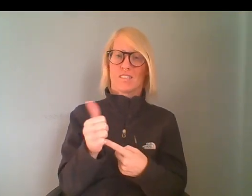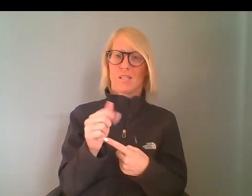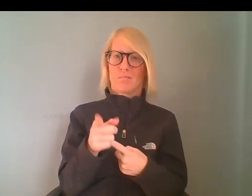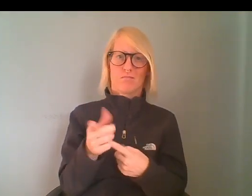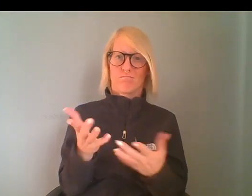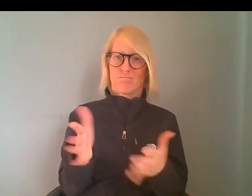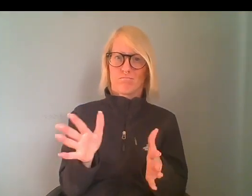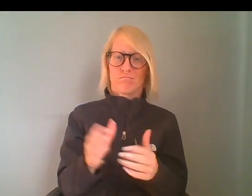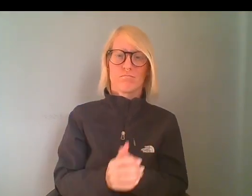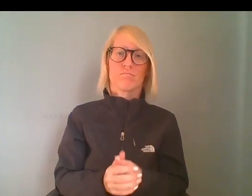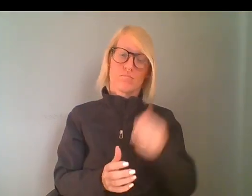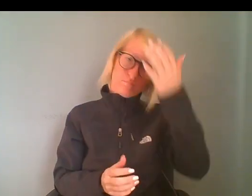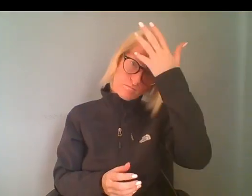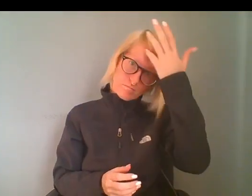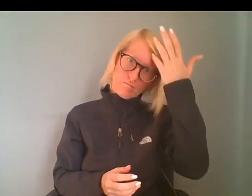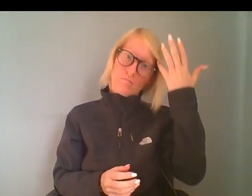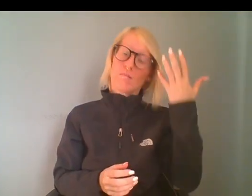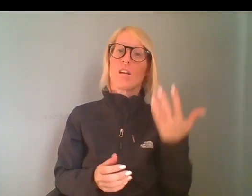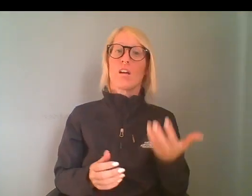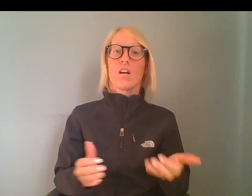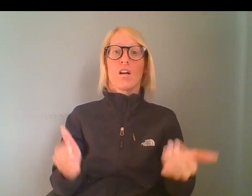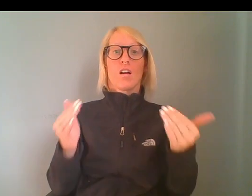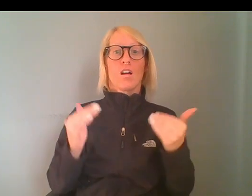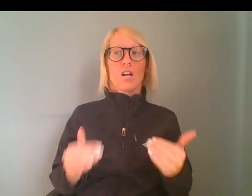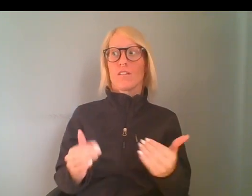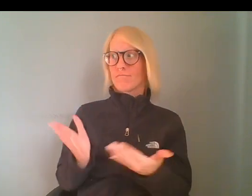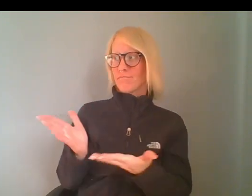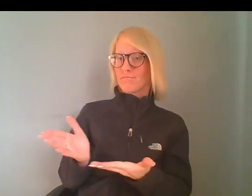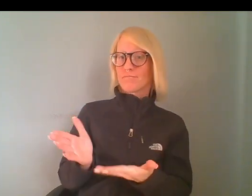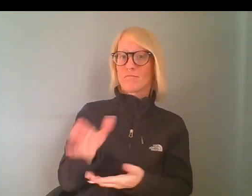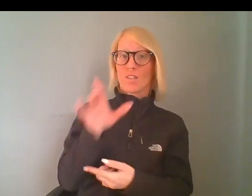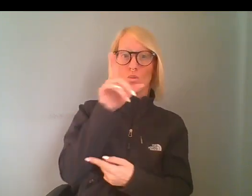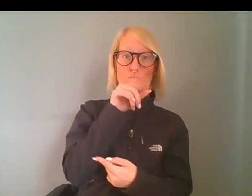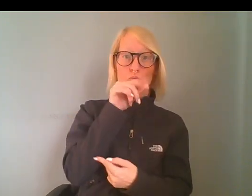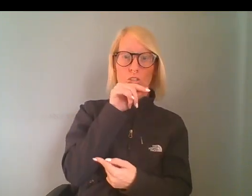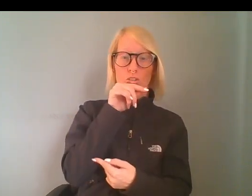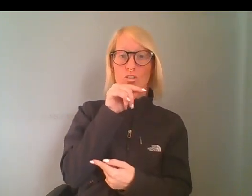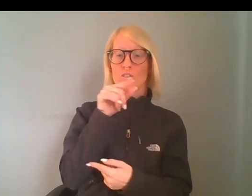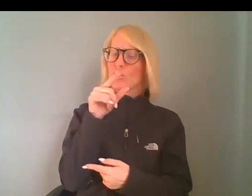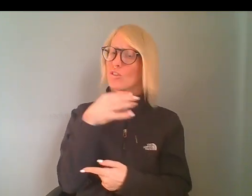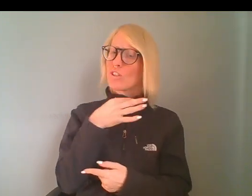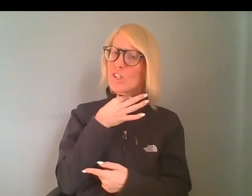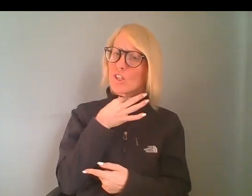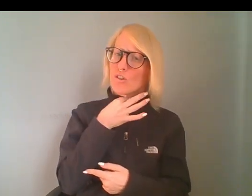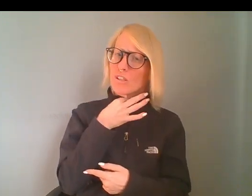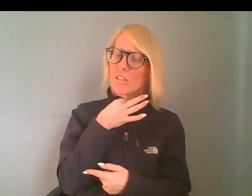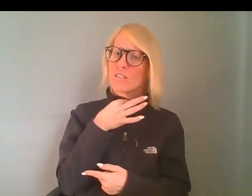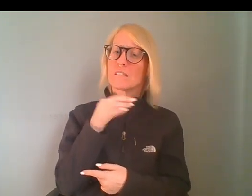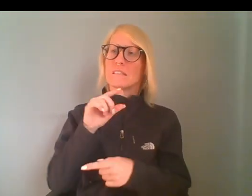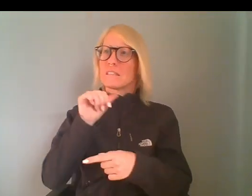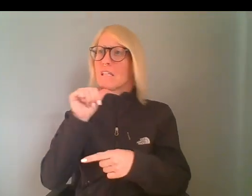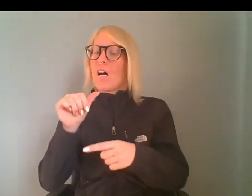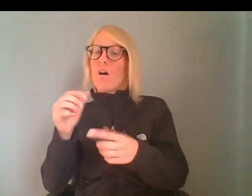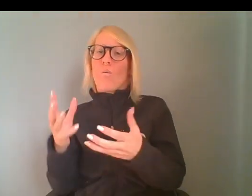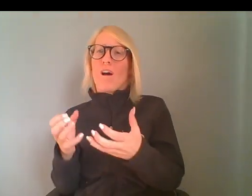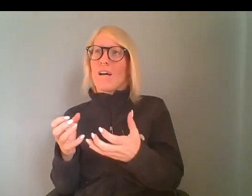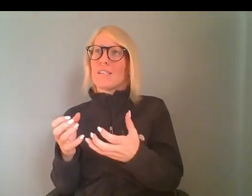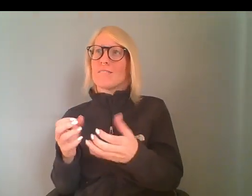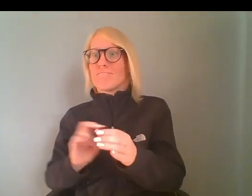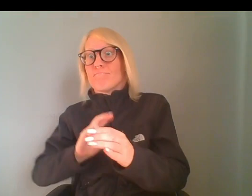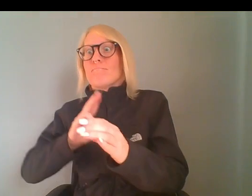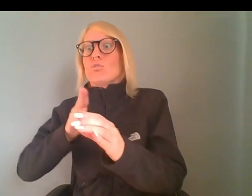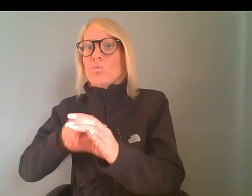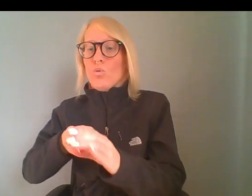you're curious what Twitter's about, but you don't want to go up and sign an account. If you go to twitter.com, this is what